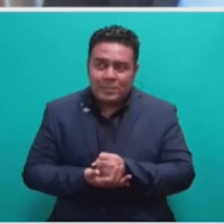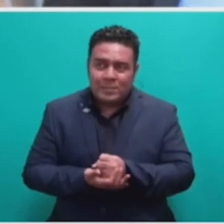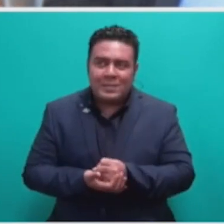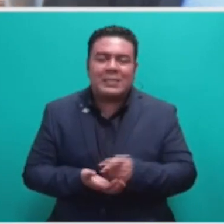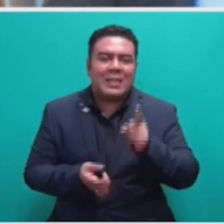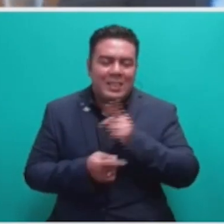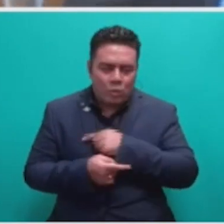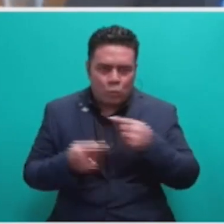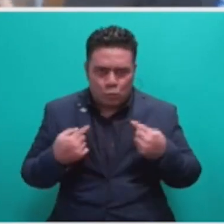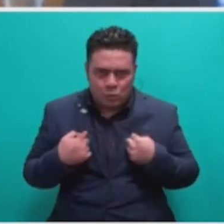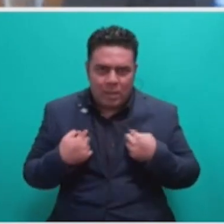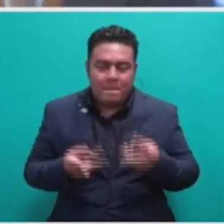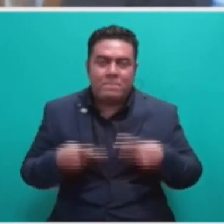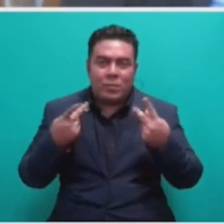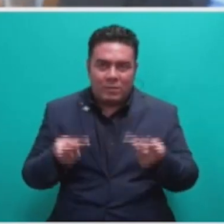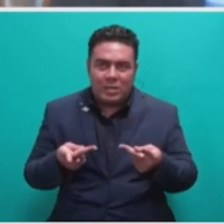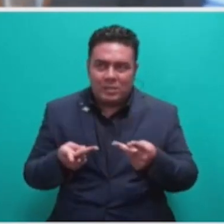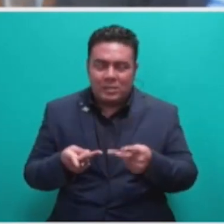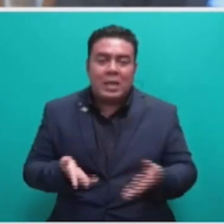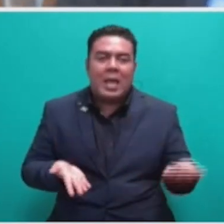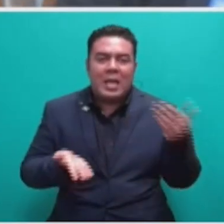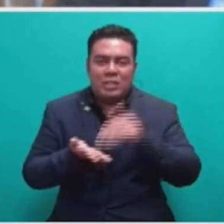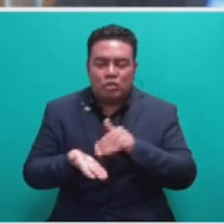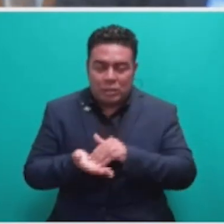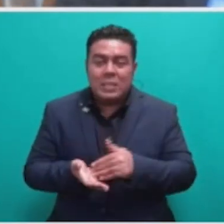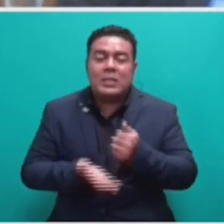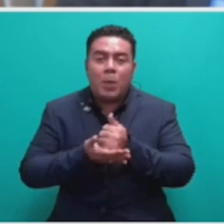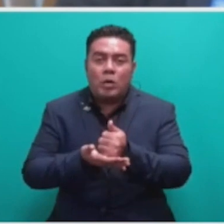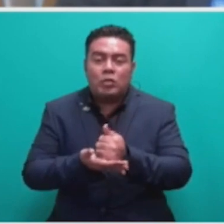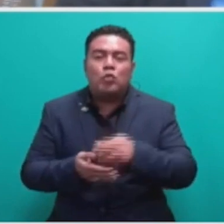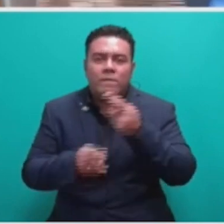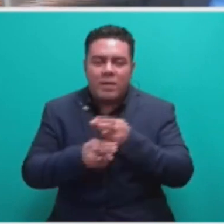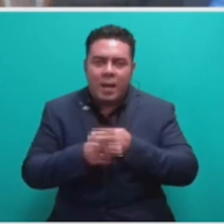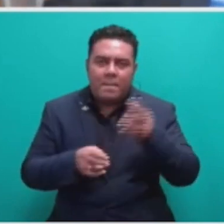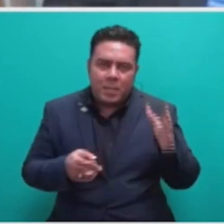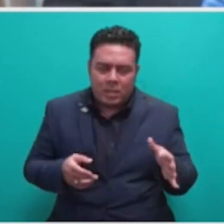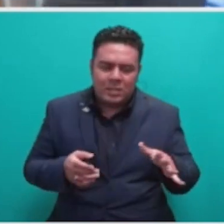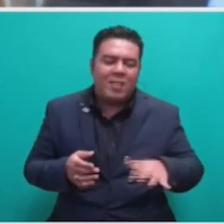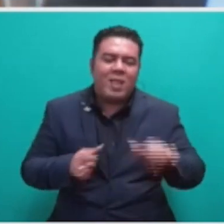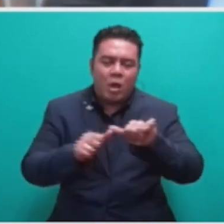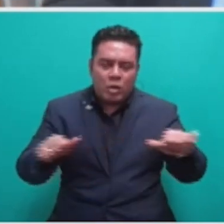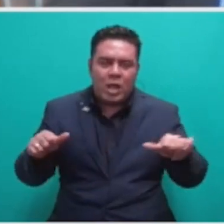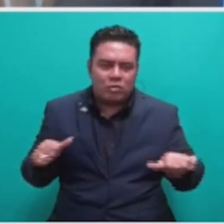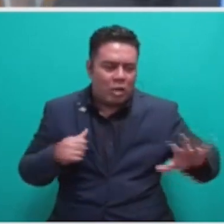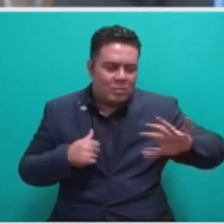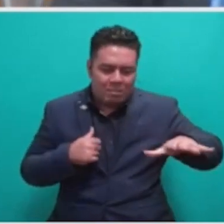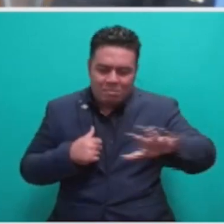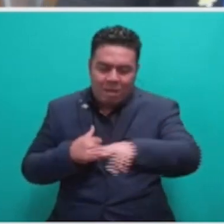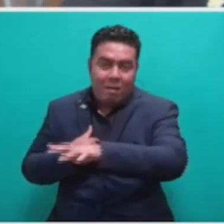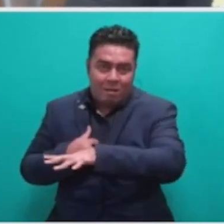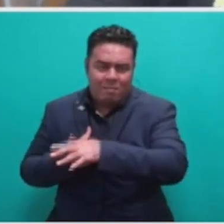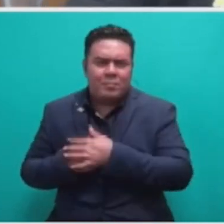Speaker, that we provided additional support and subsidies to farmers in the agriculture sector. We made